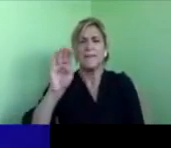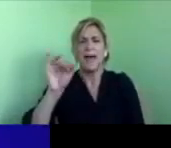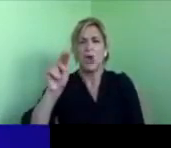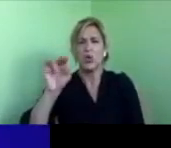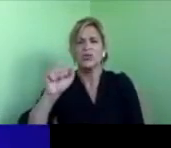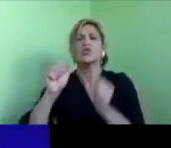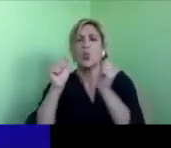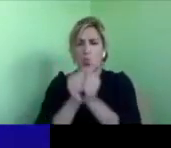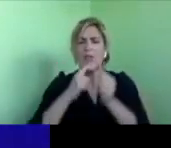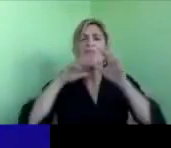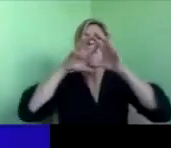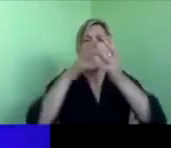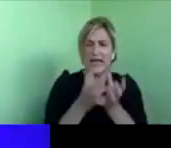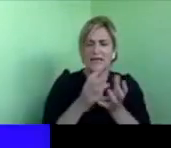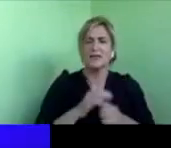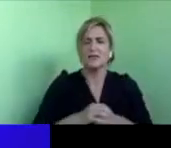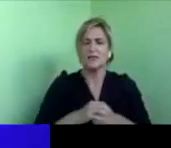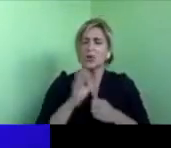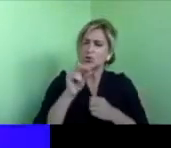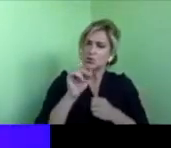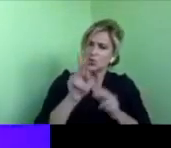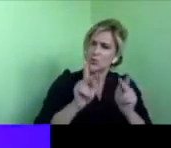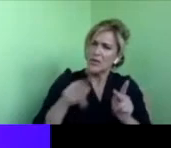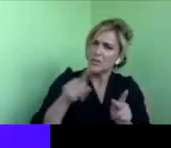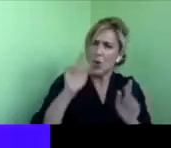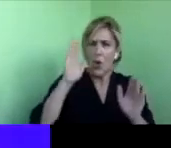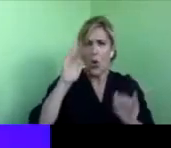Do your people hope and dream for transformation?